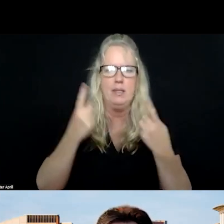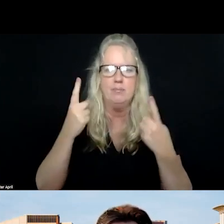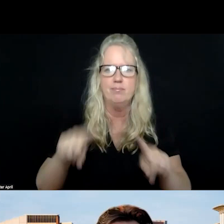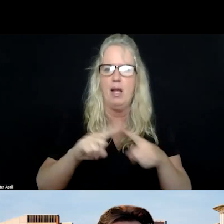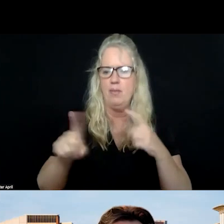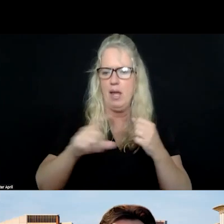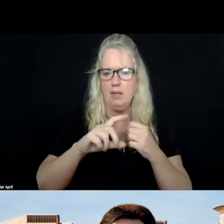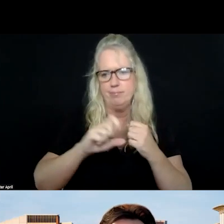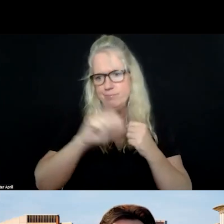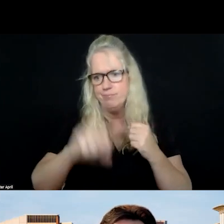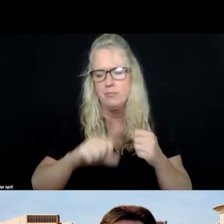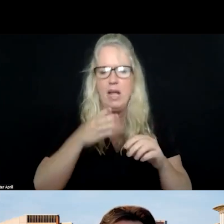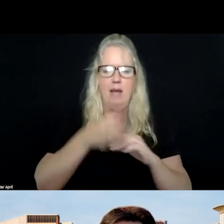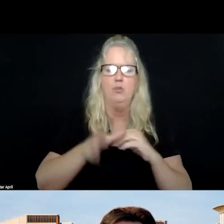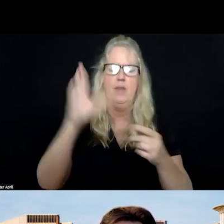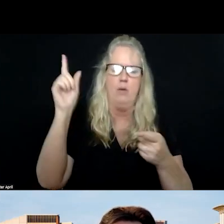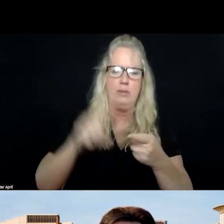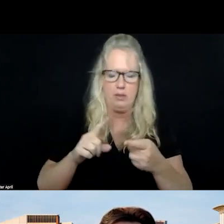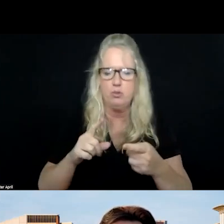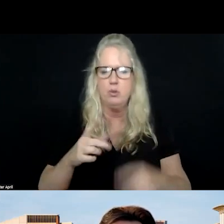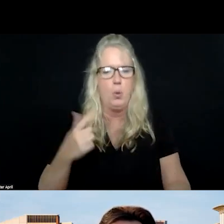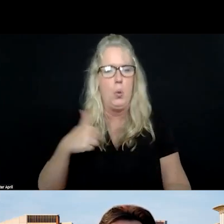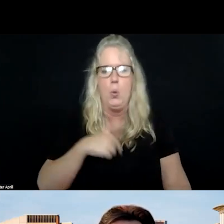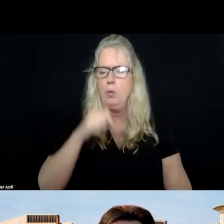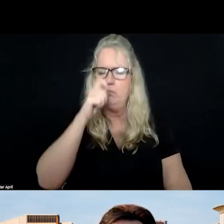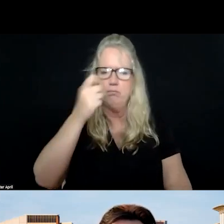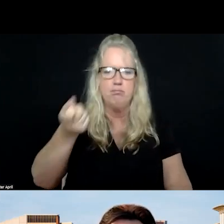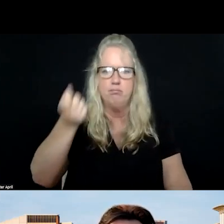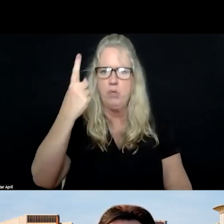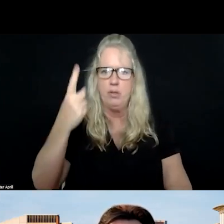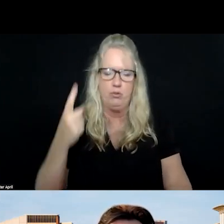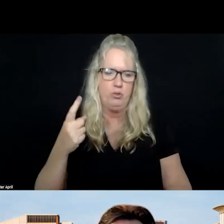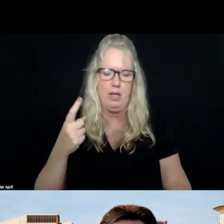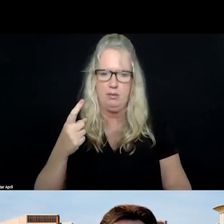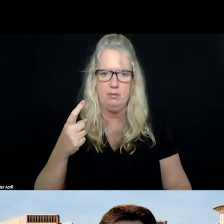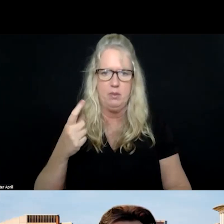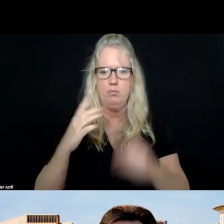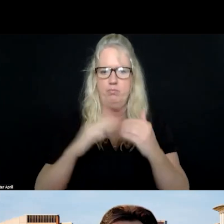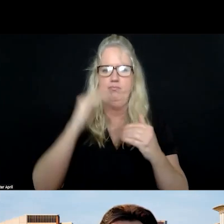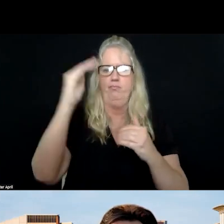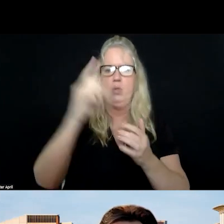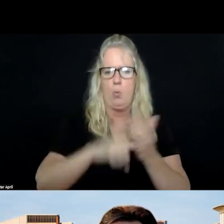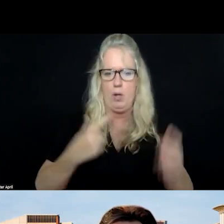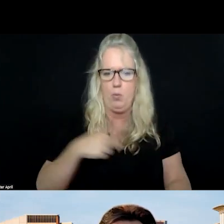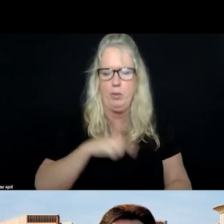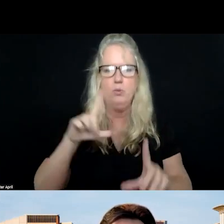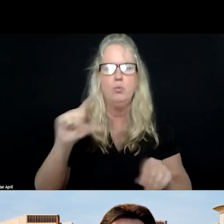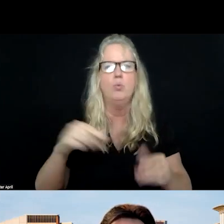delay after the reduction. So what we don't understand vastly exceeds what we do. Next